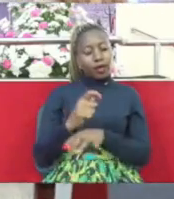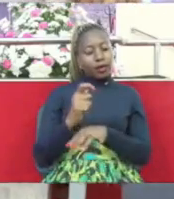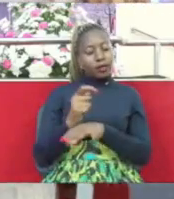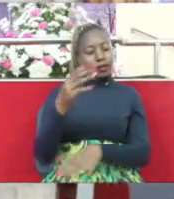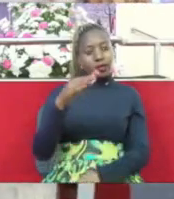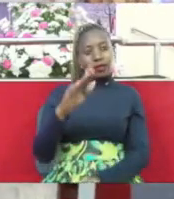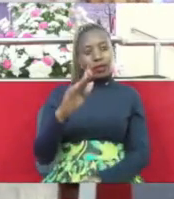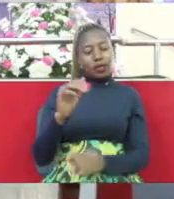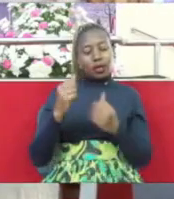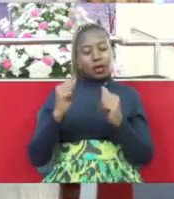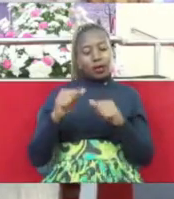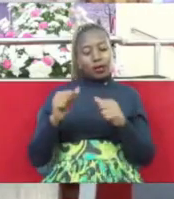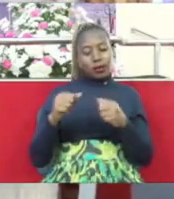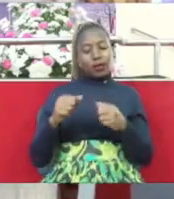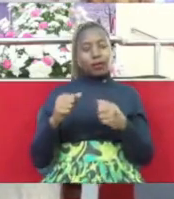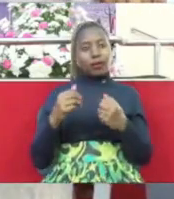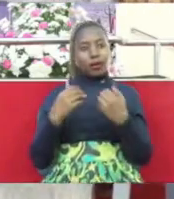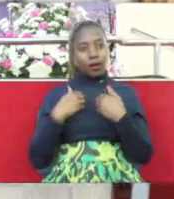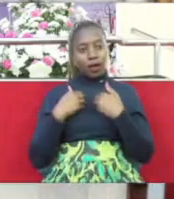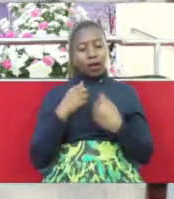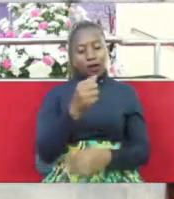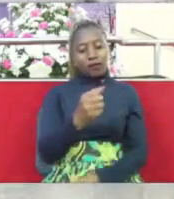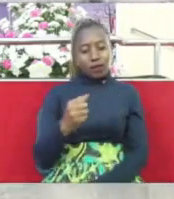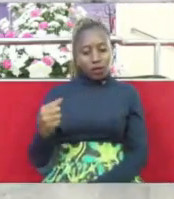knocking? Hekalu hiyo huenda ikakuwa ina mlango ambao